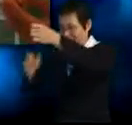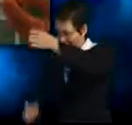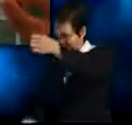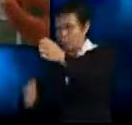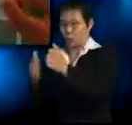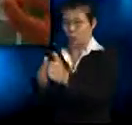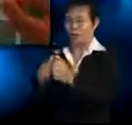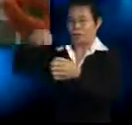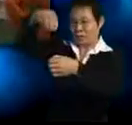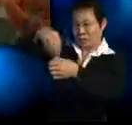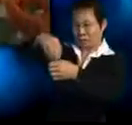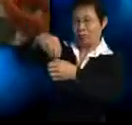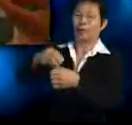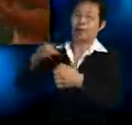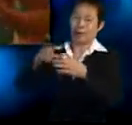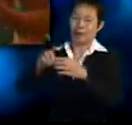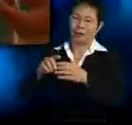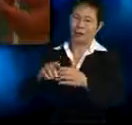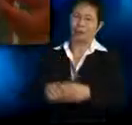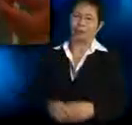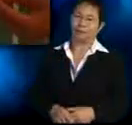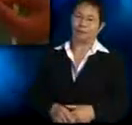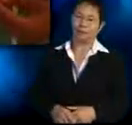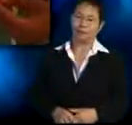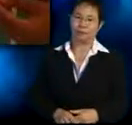together with the rubber stopper and delivery tube.